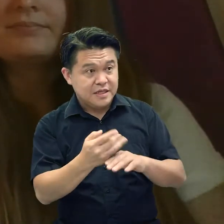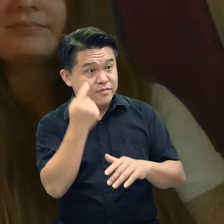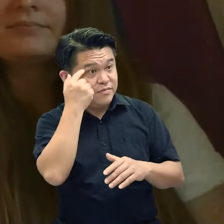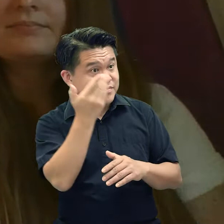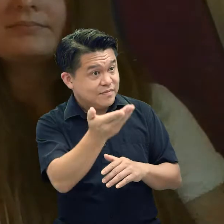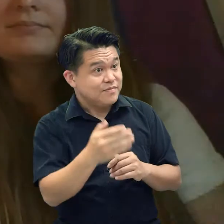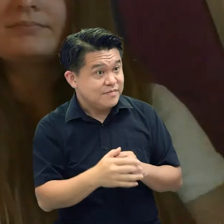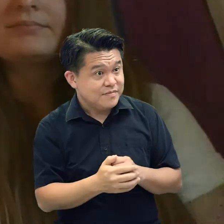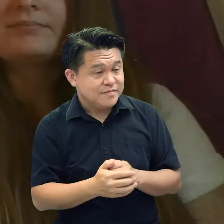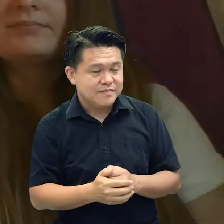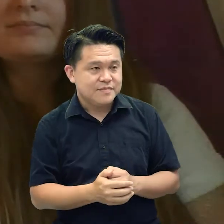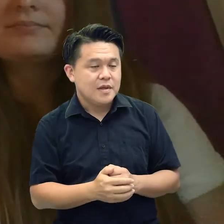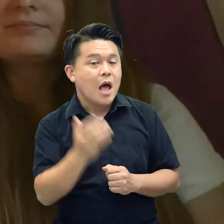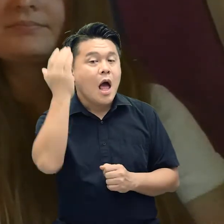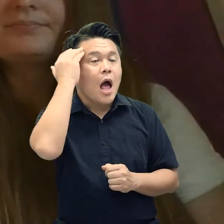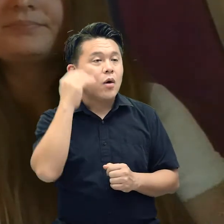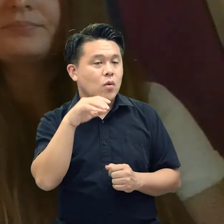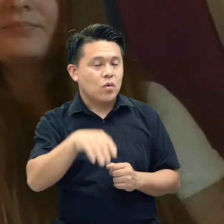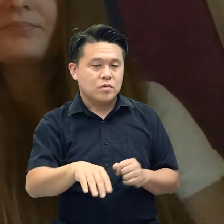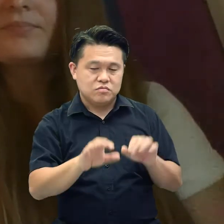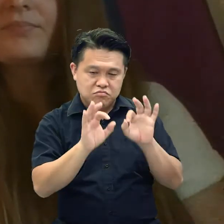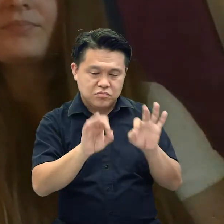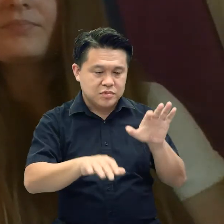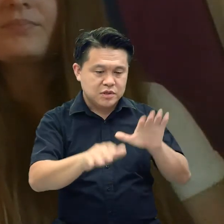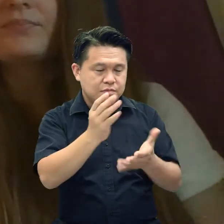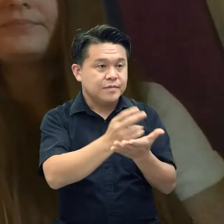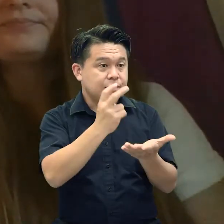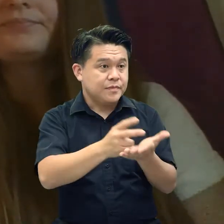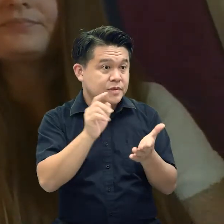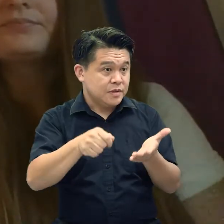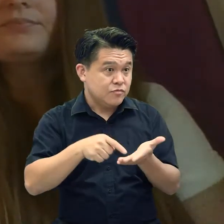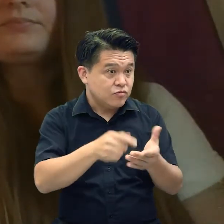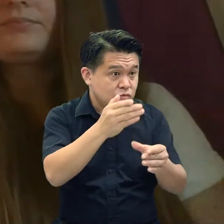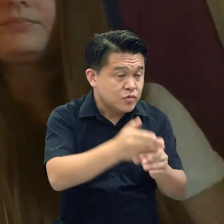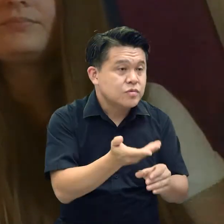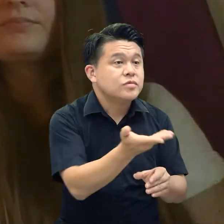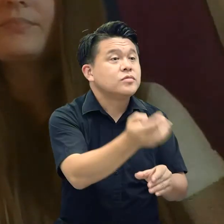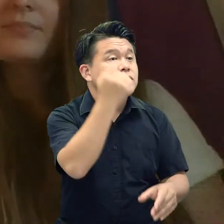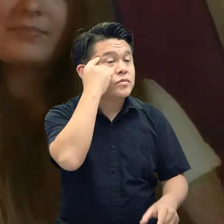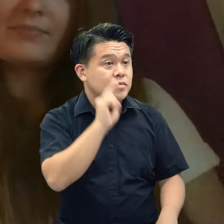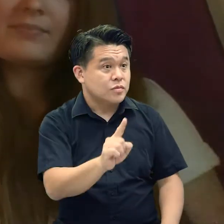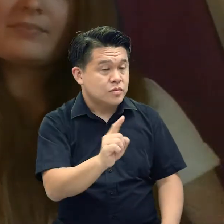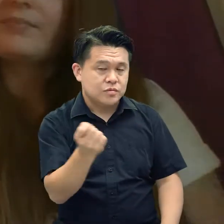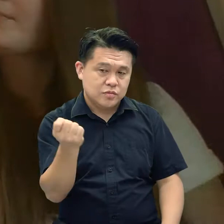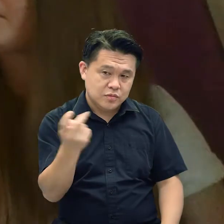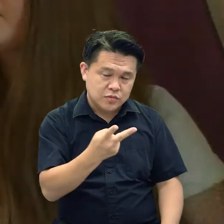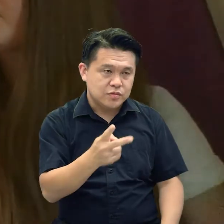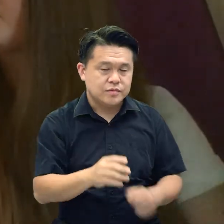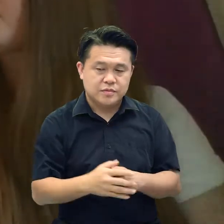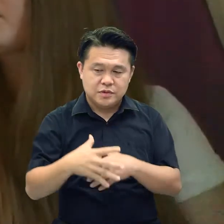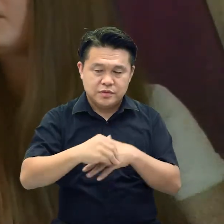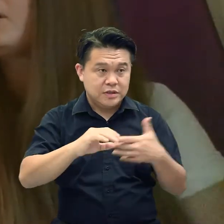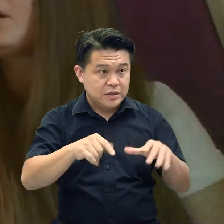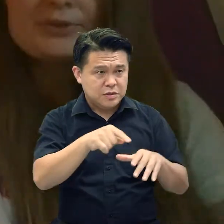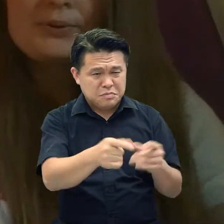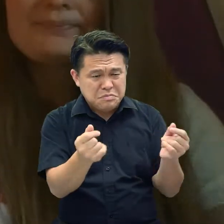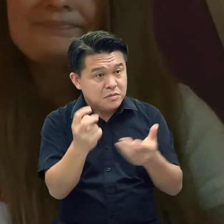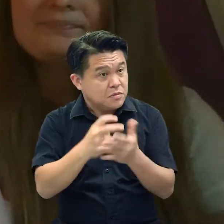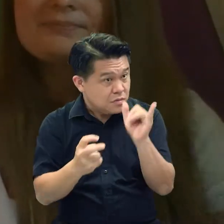What do you think about anti-discrimination law in Korea, and do you have similar one in